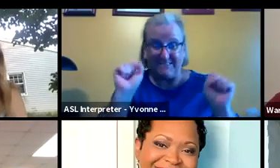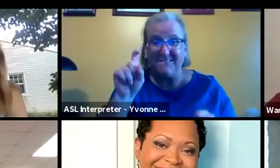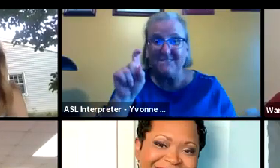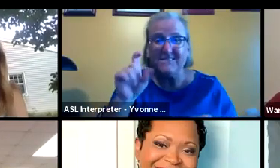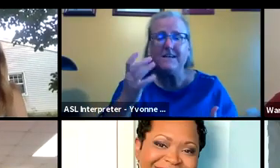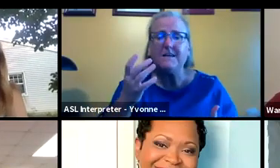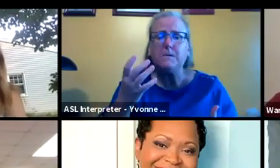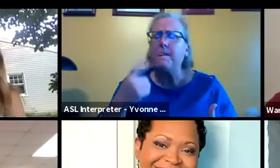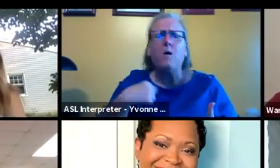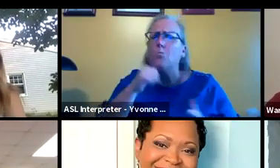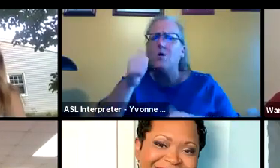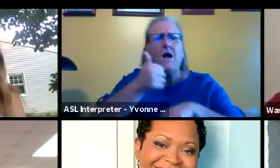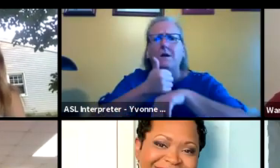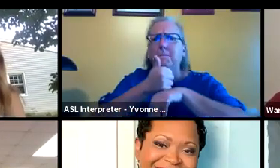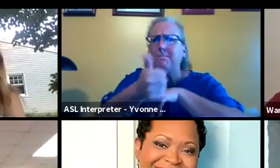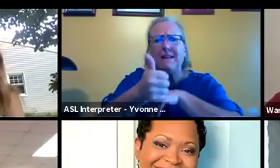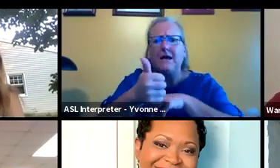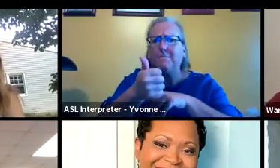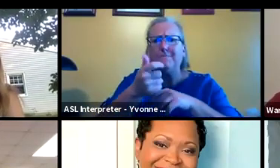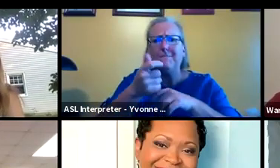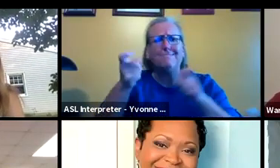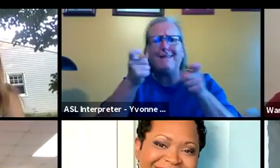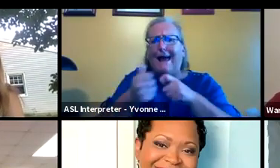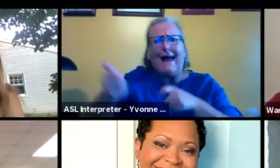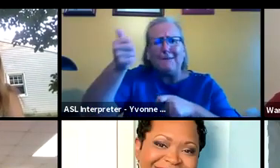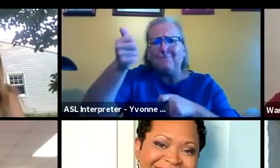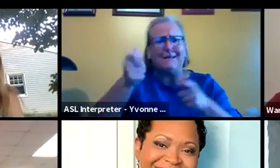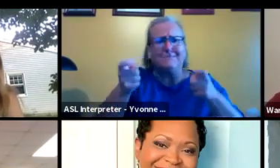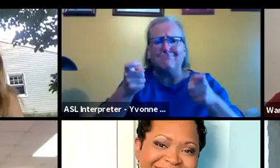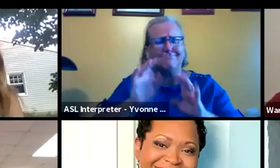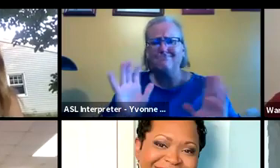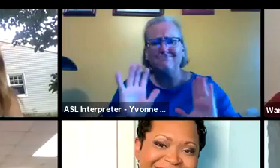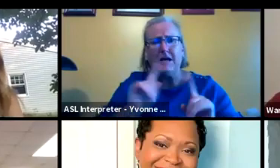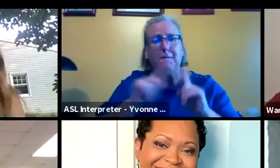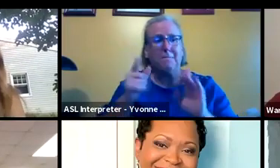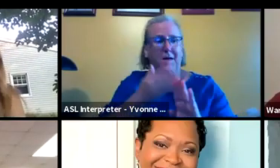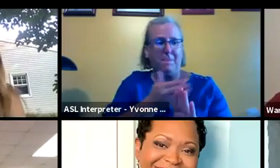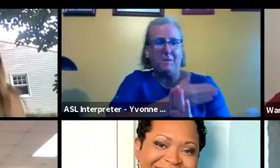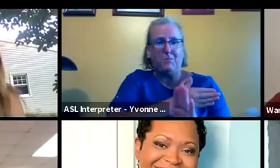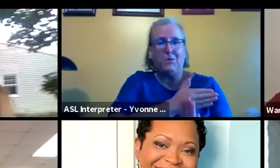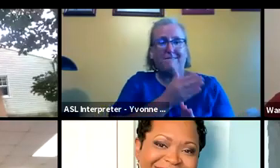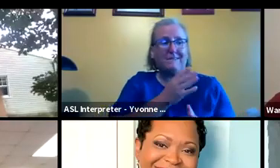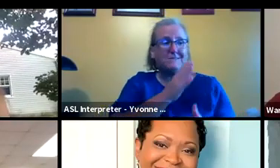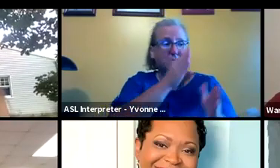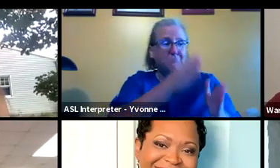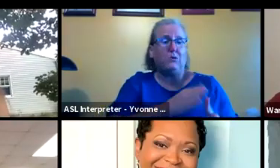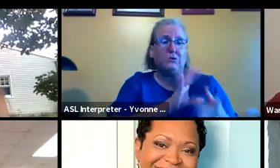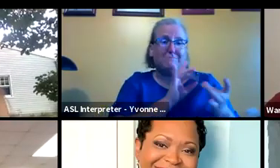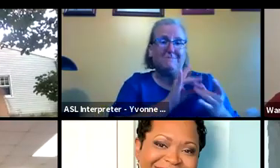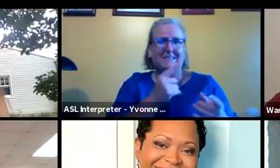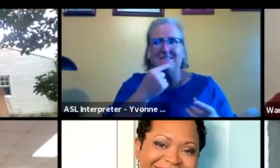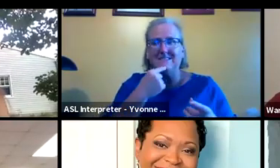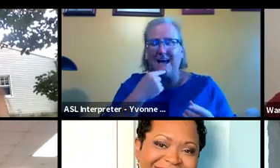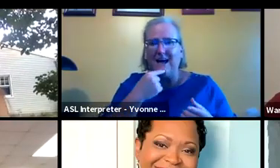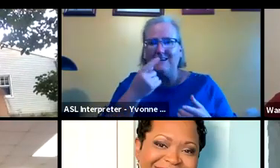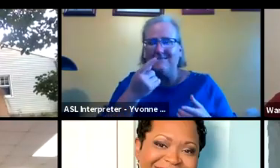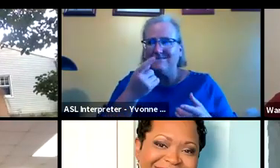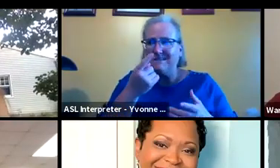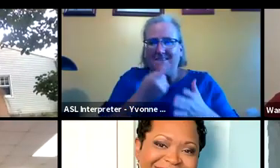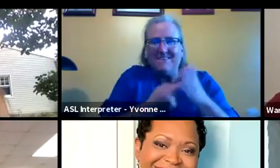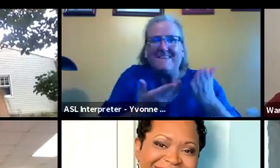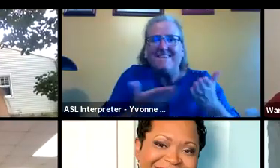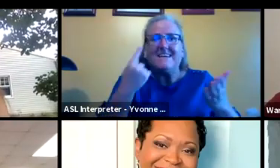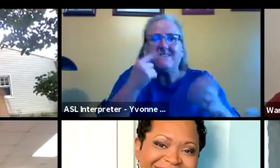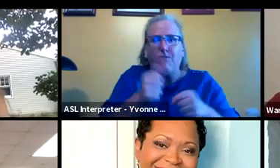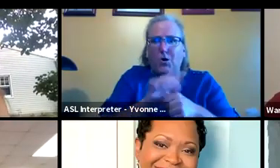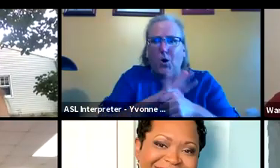not to blame our administration, but to note, like the previous speaker said, that the conditions are constantly changing. What we